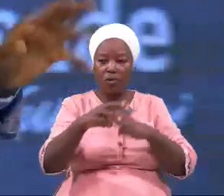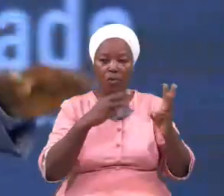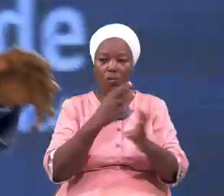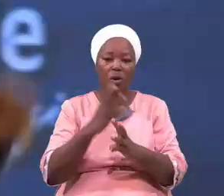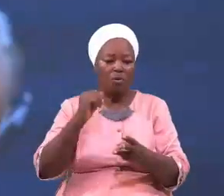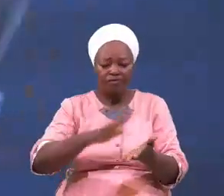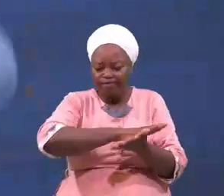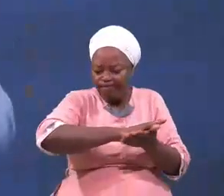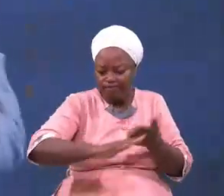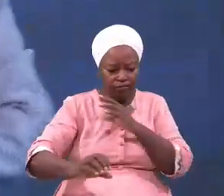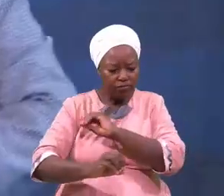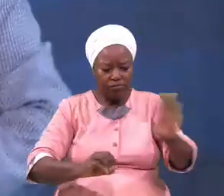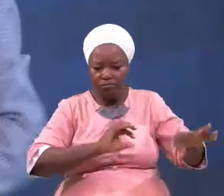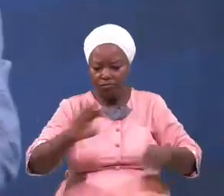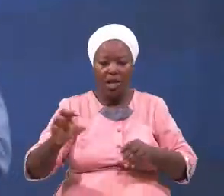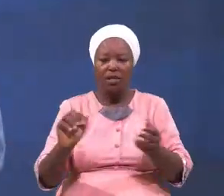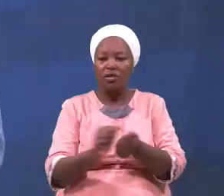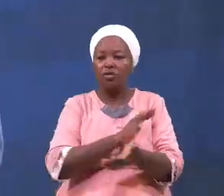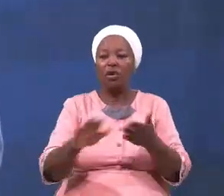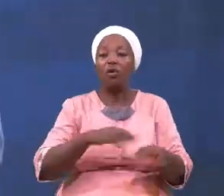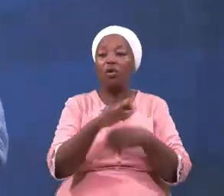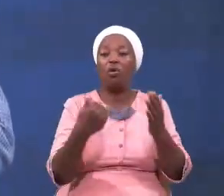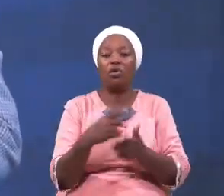clear out and throw away.